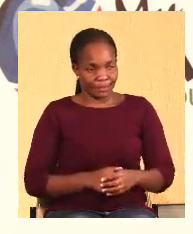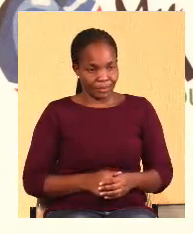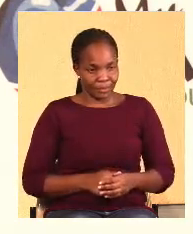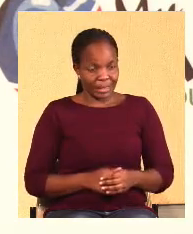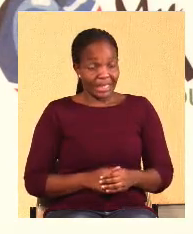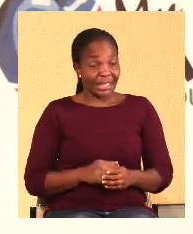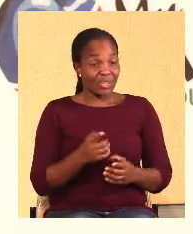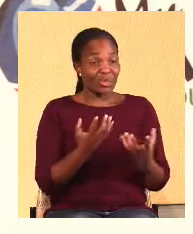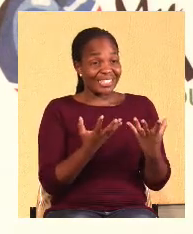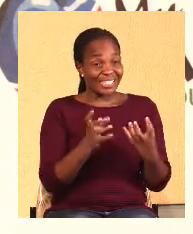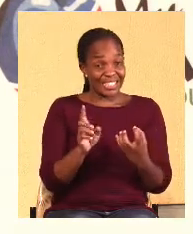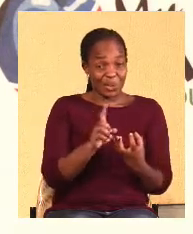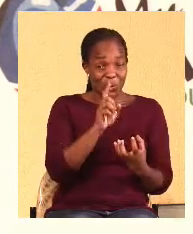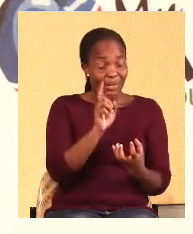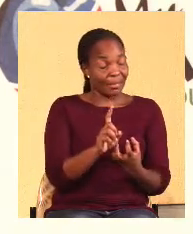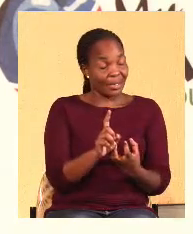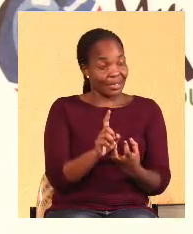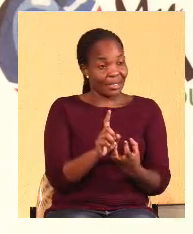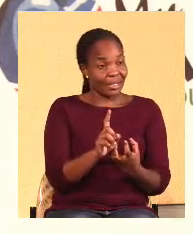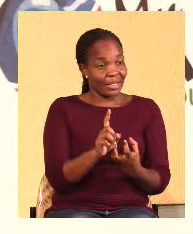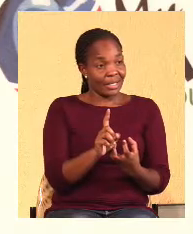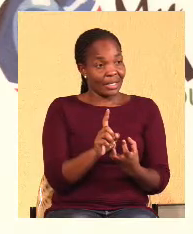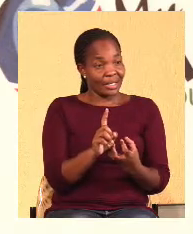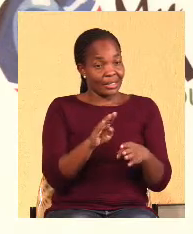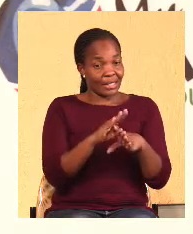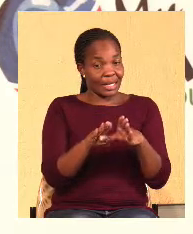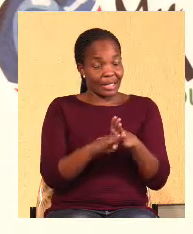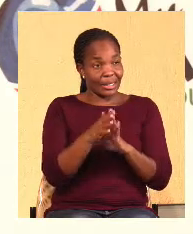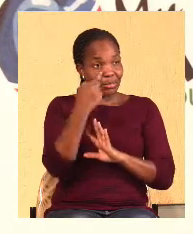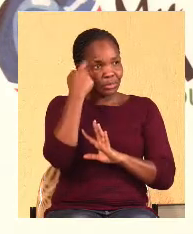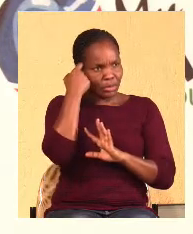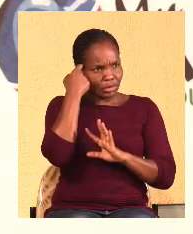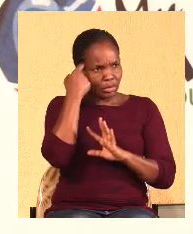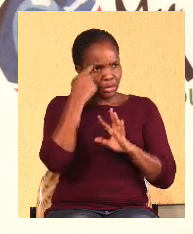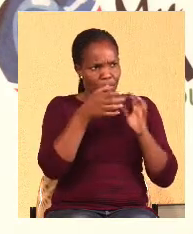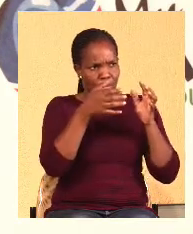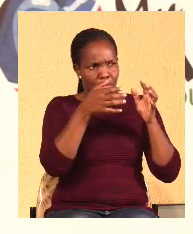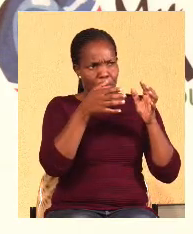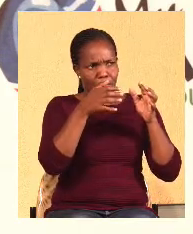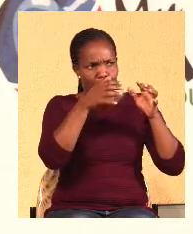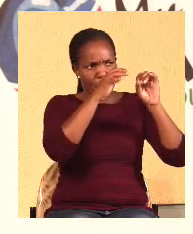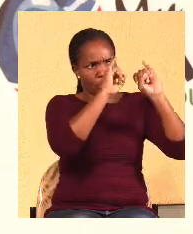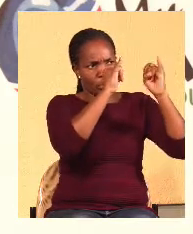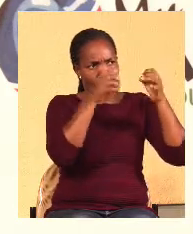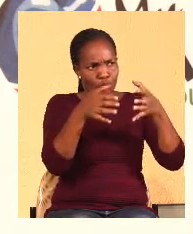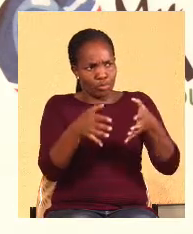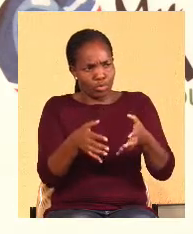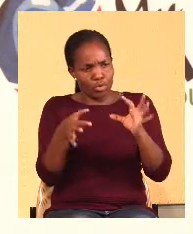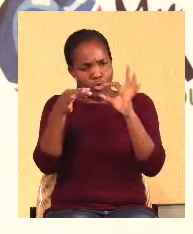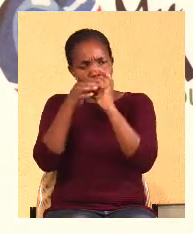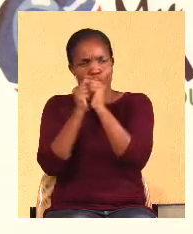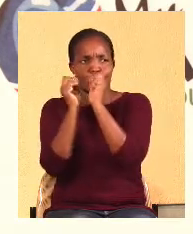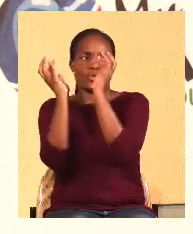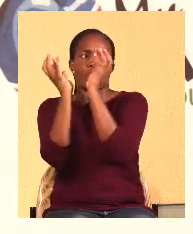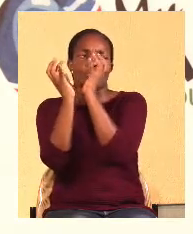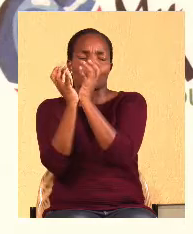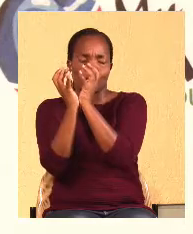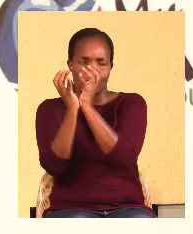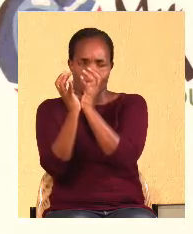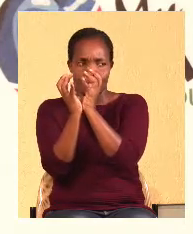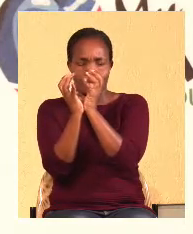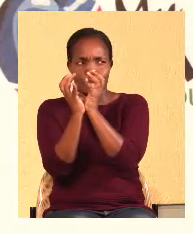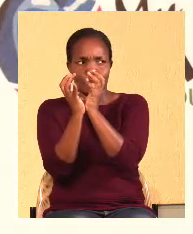are basically set out by the Minister of Urban in collaboration with the local authorities. So